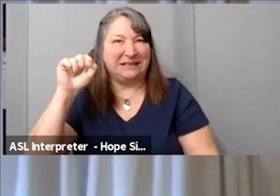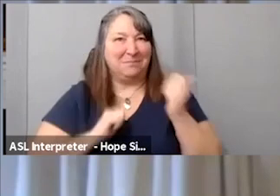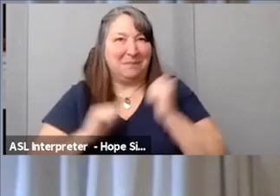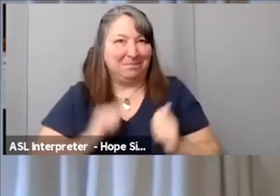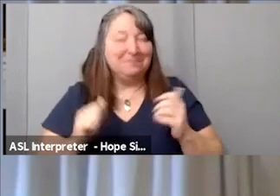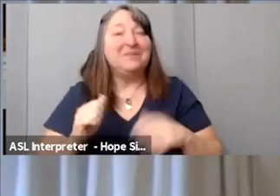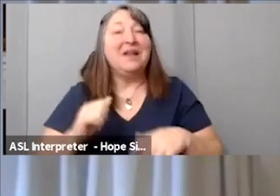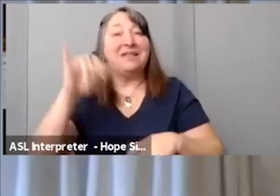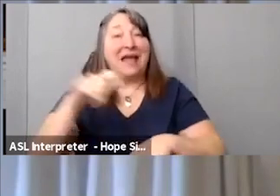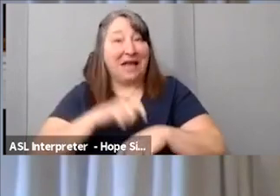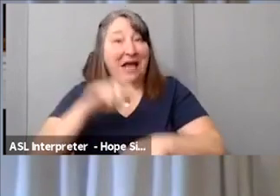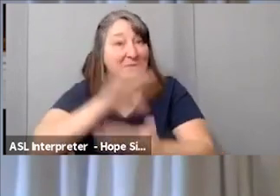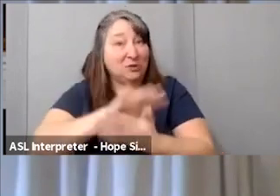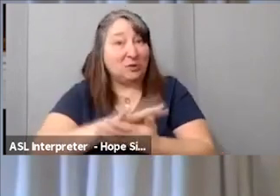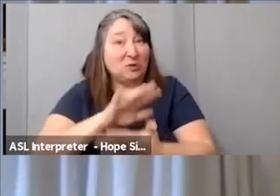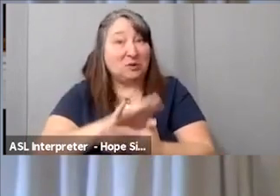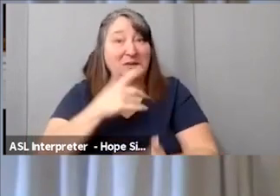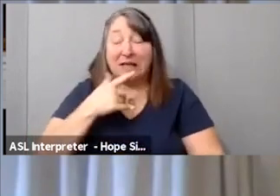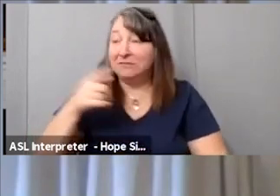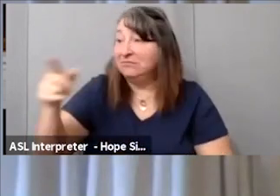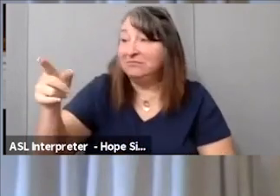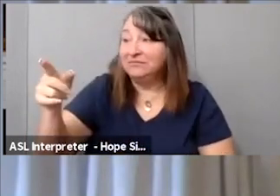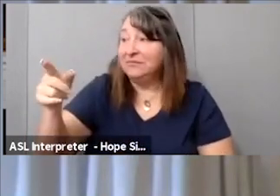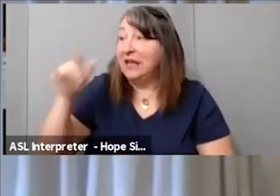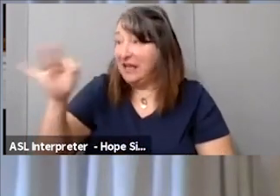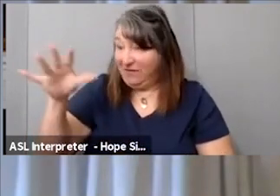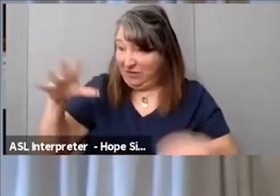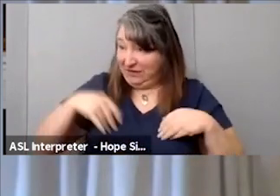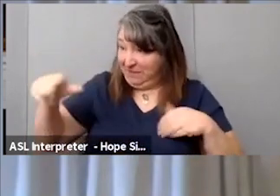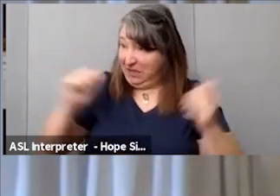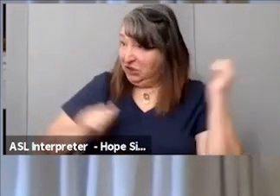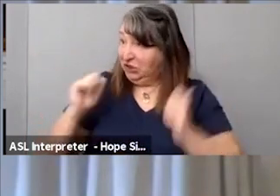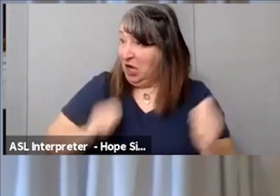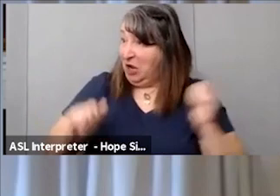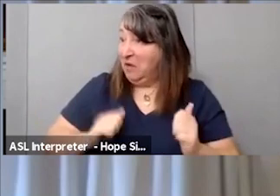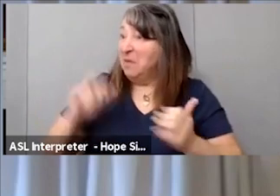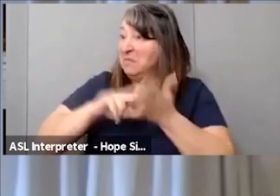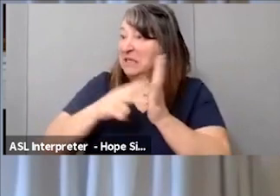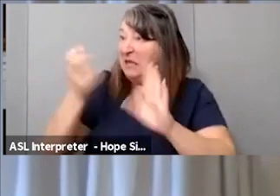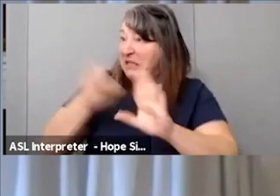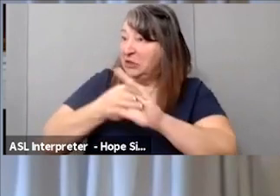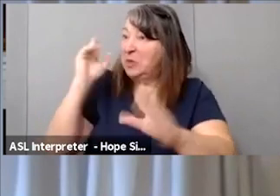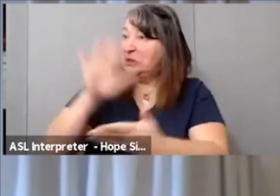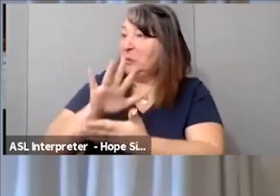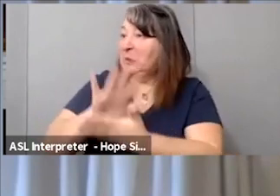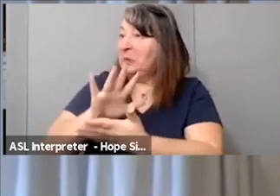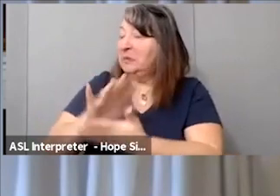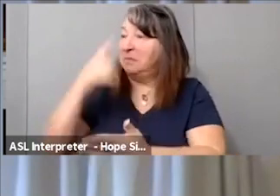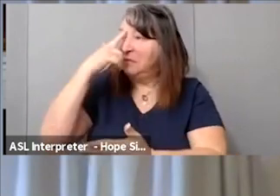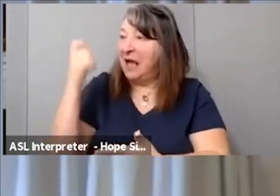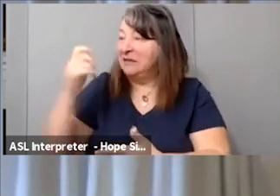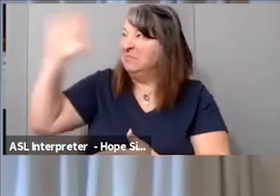school said to me, you can't, if you take this show, you're going to have to leave school, because